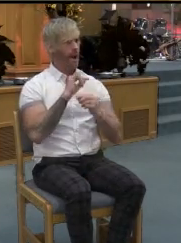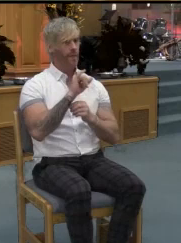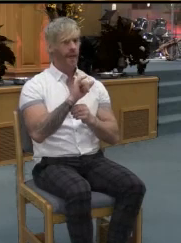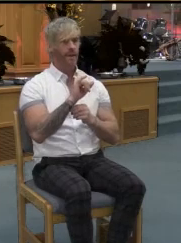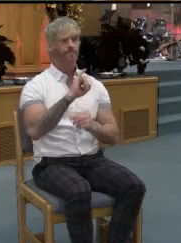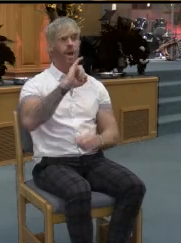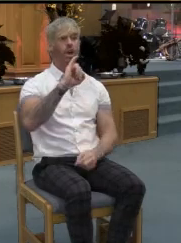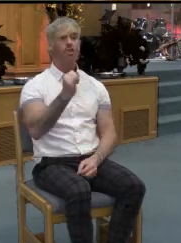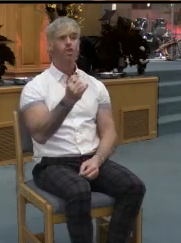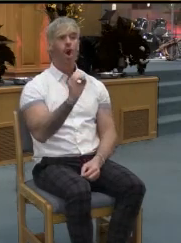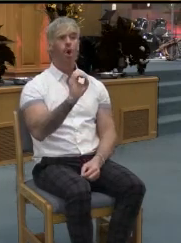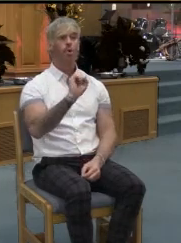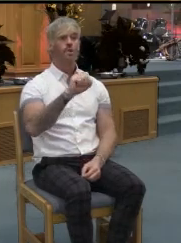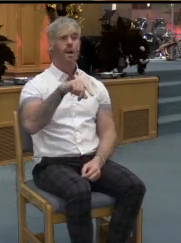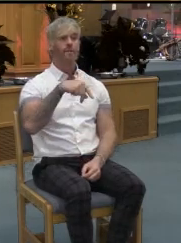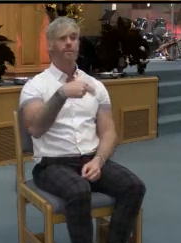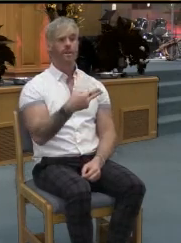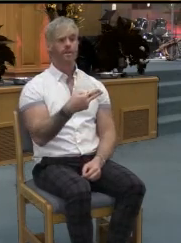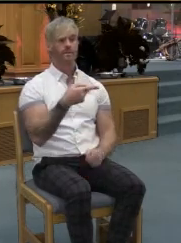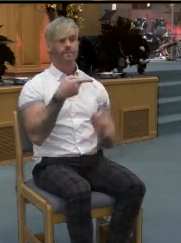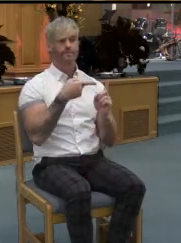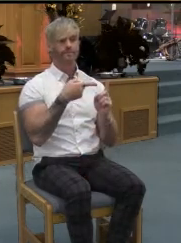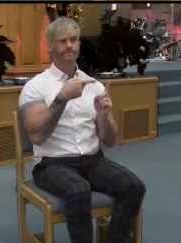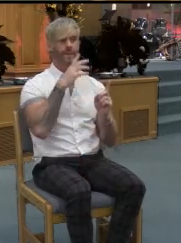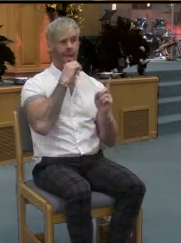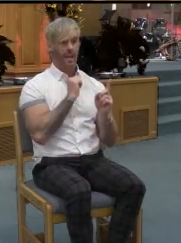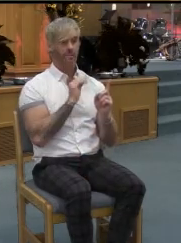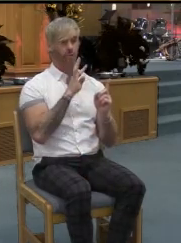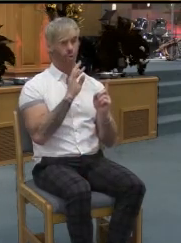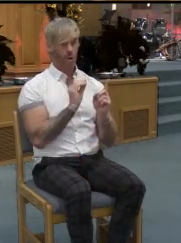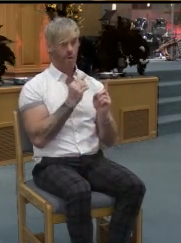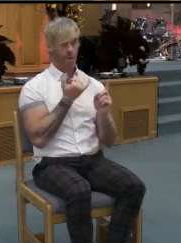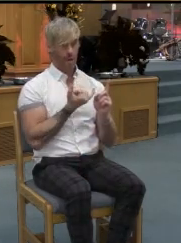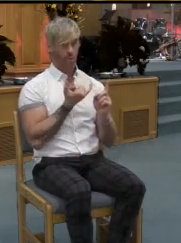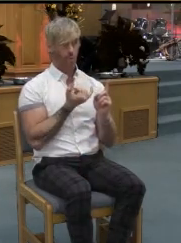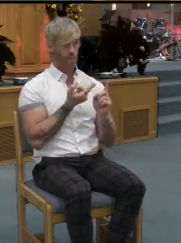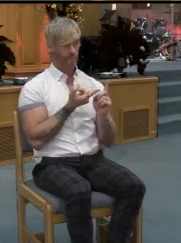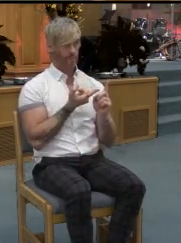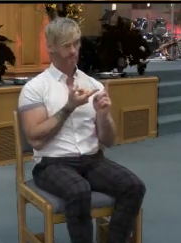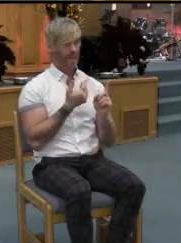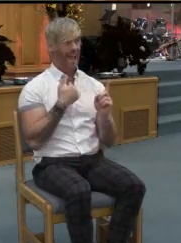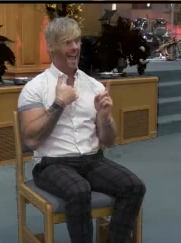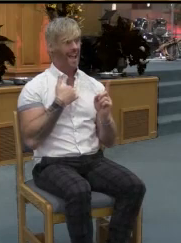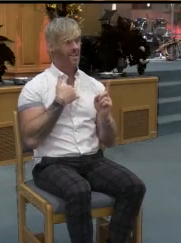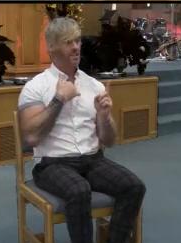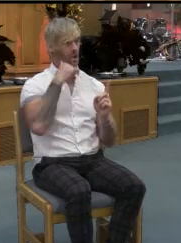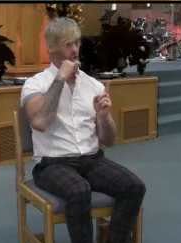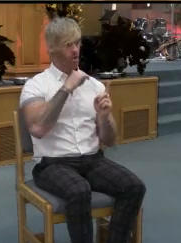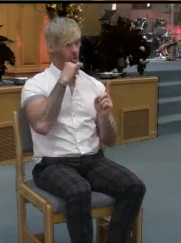Joseph is 40 years old. He has three little girls.